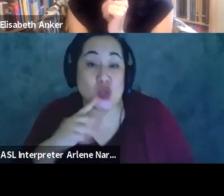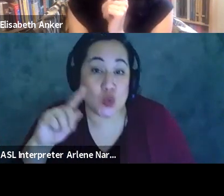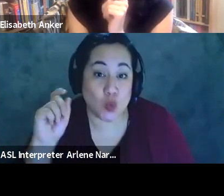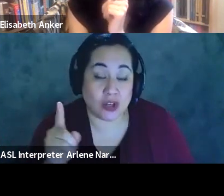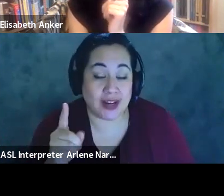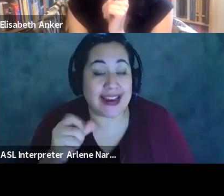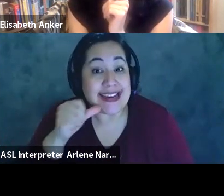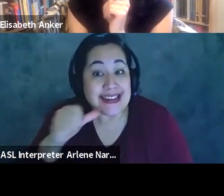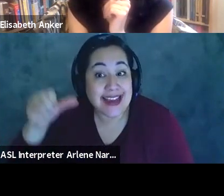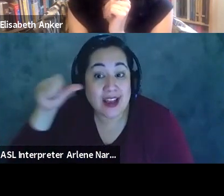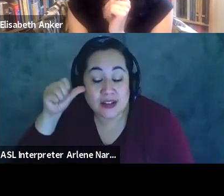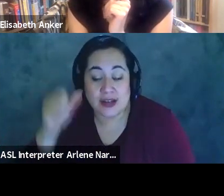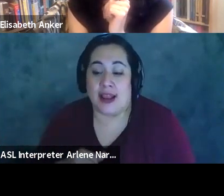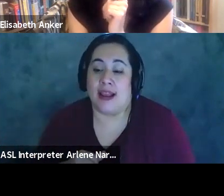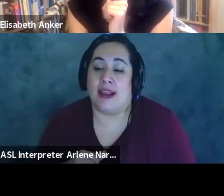When yesterday